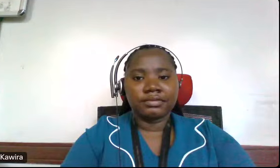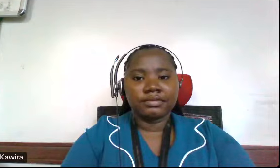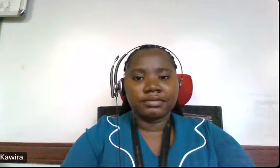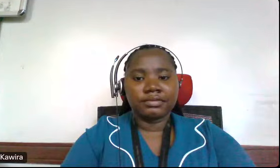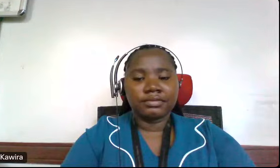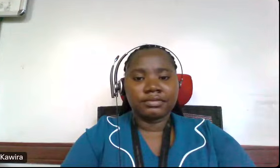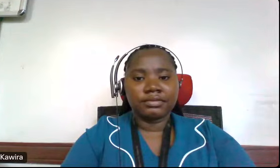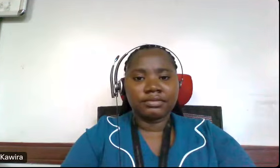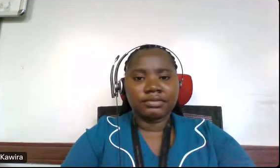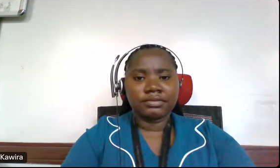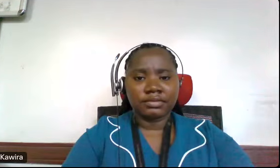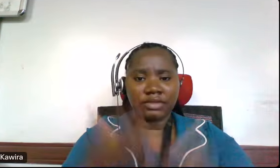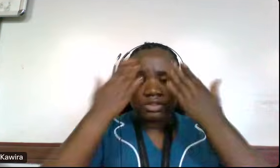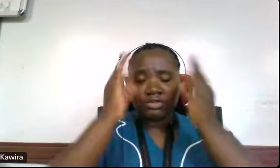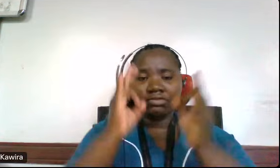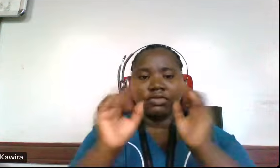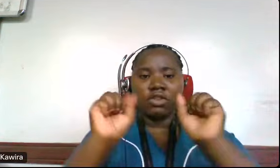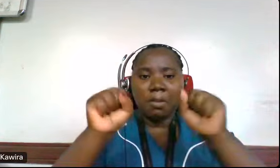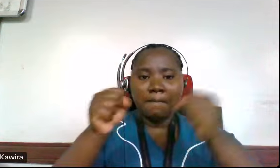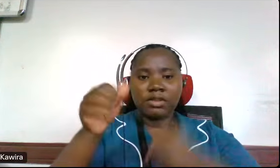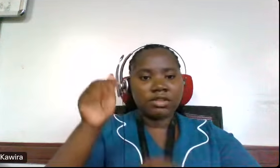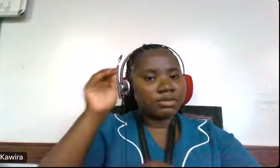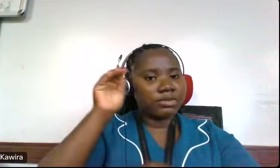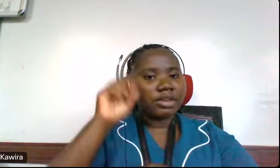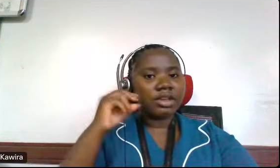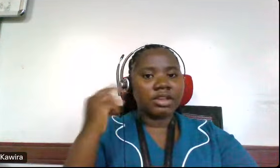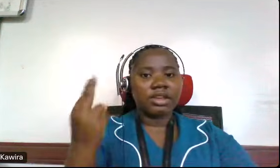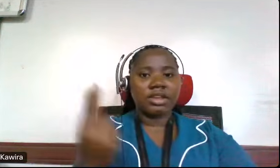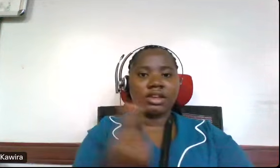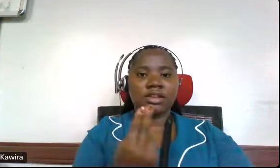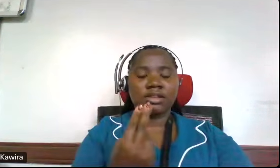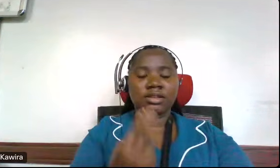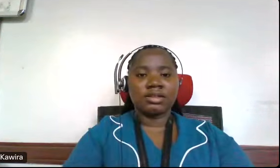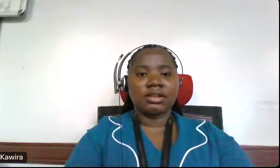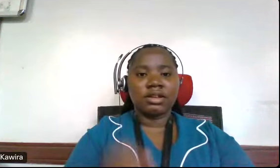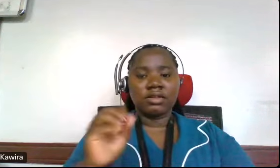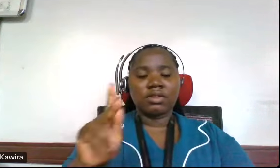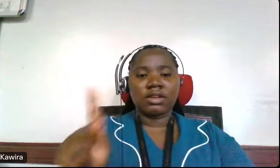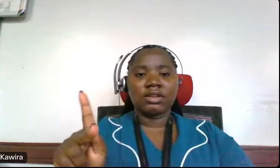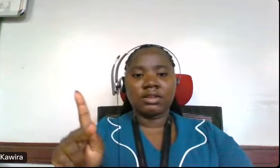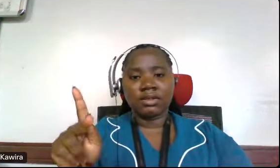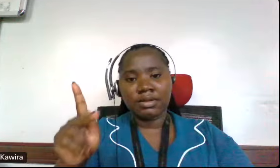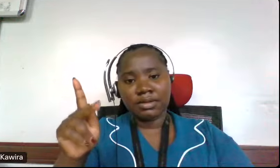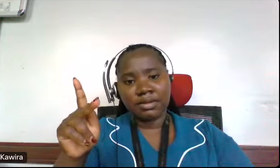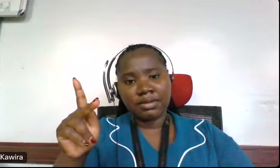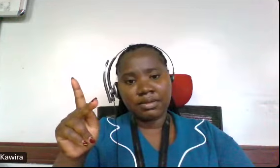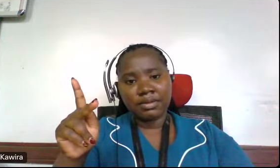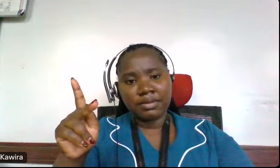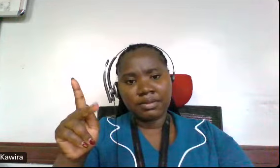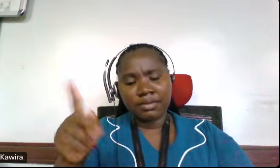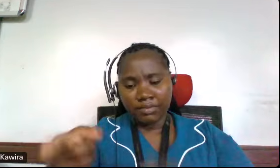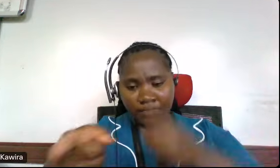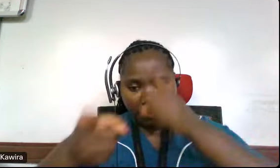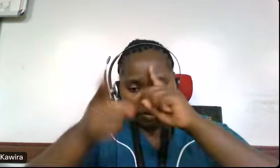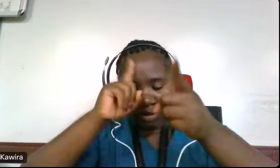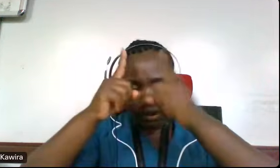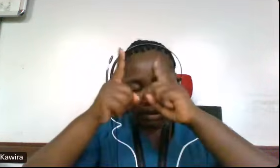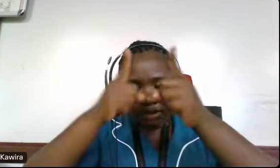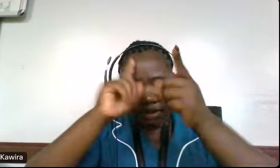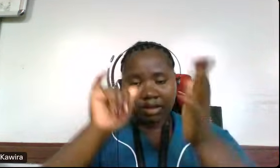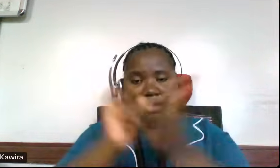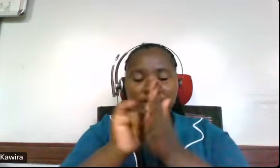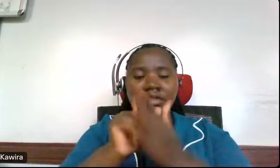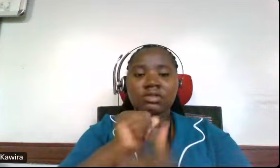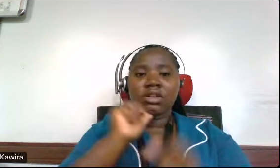I don't know if you can hear us. Okay, so I'm guessing he's not able to hear